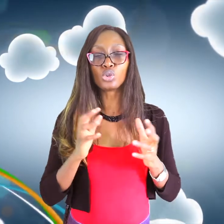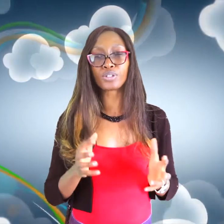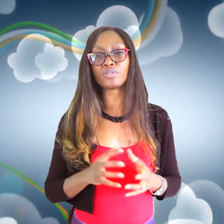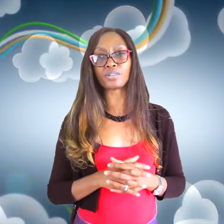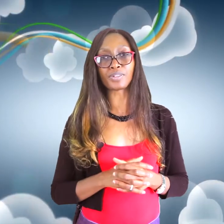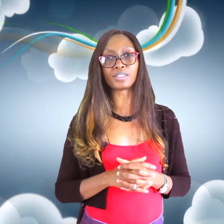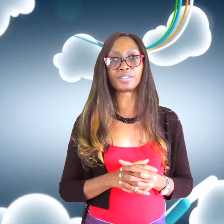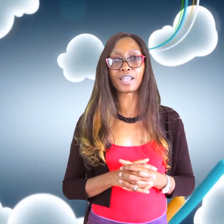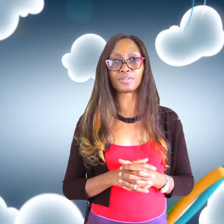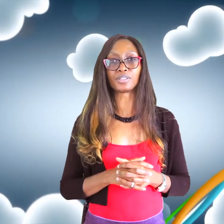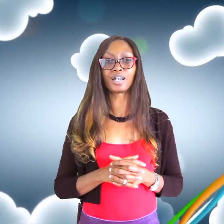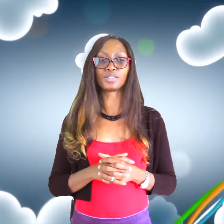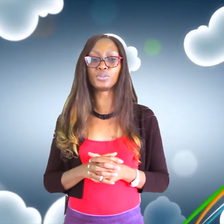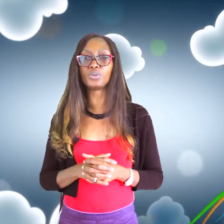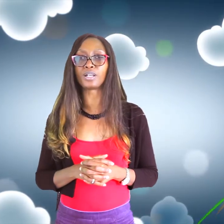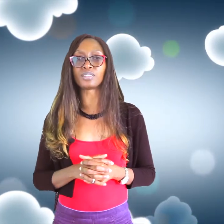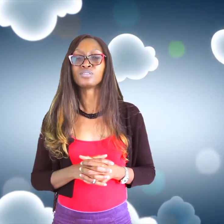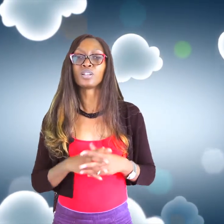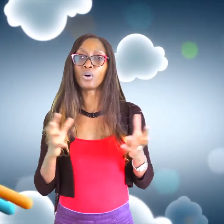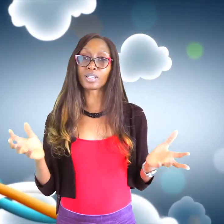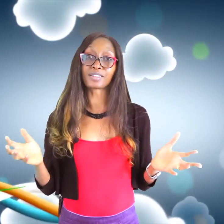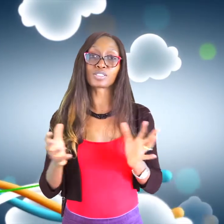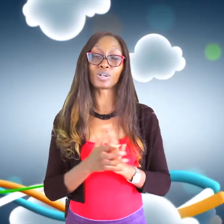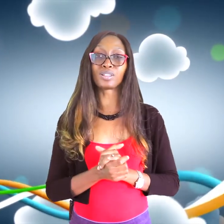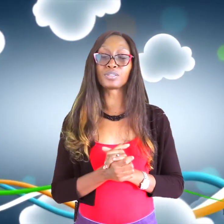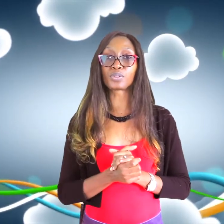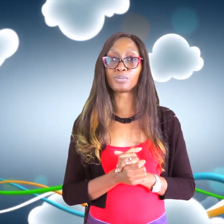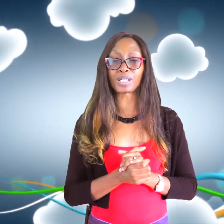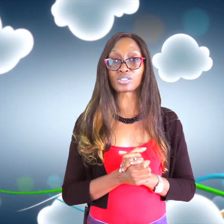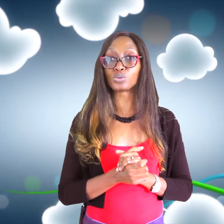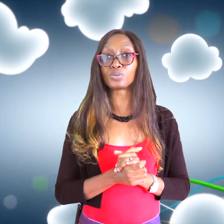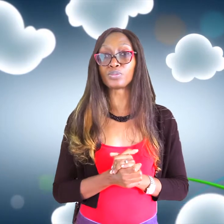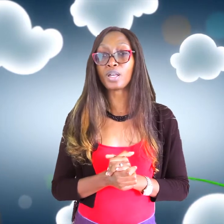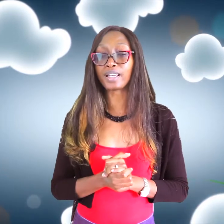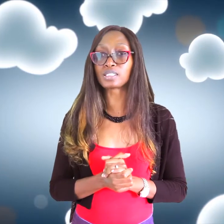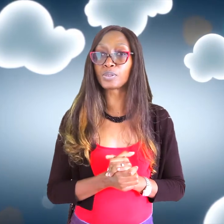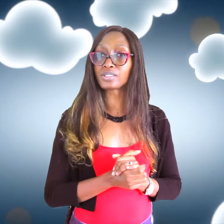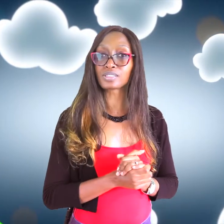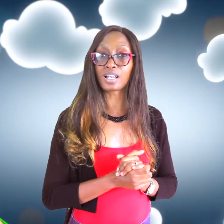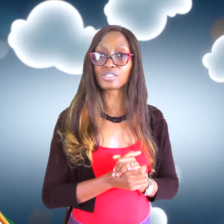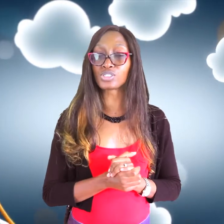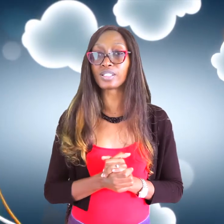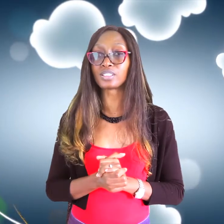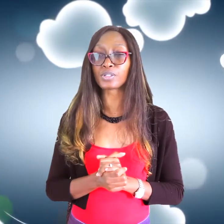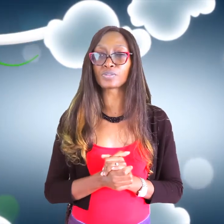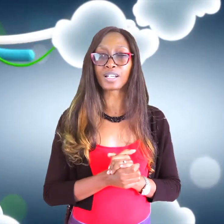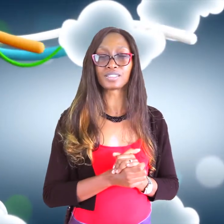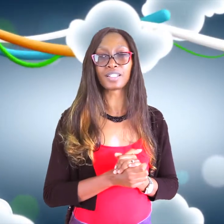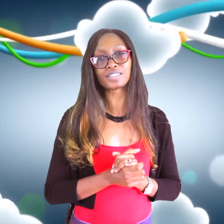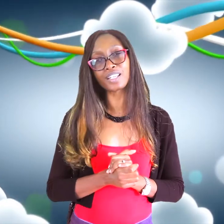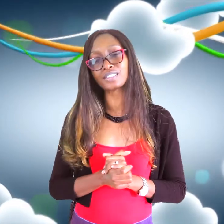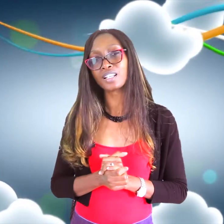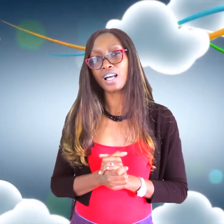the glory of our Father in heaven. Hallelujah. Okay, so we're learning from pastor's own experience as shared in the Fresh